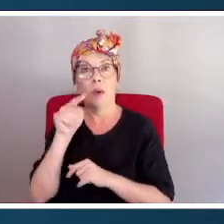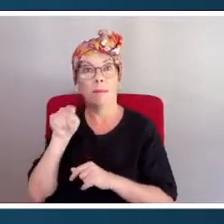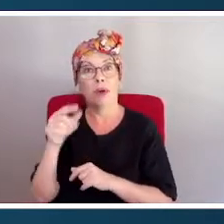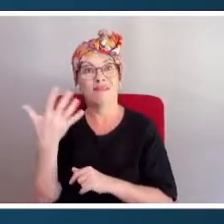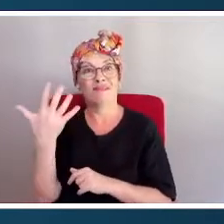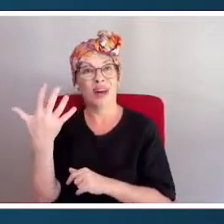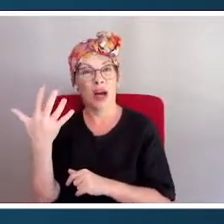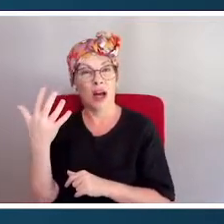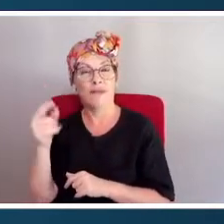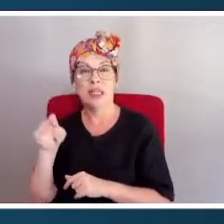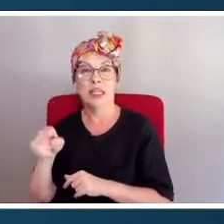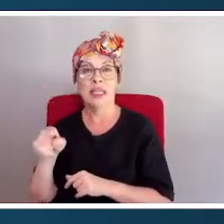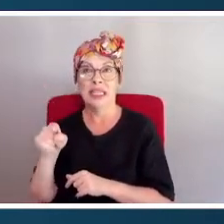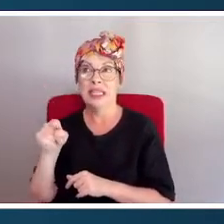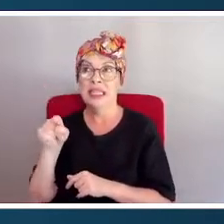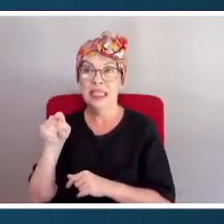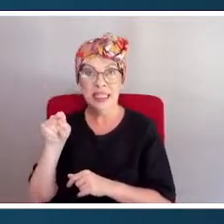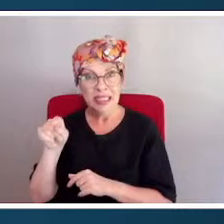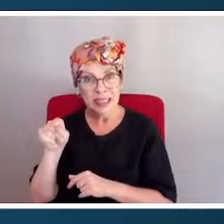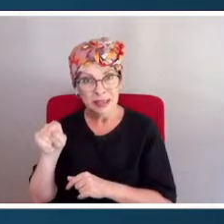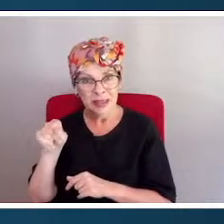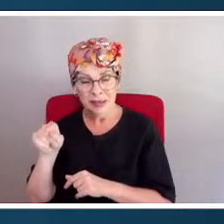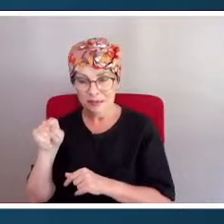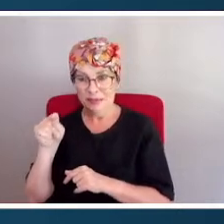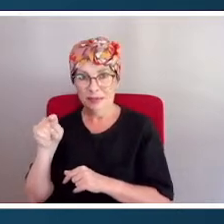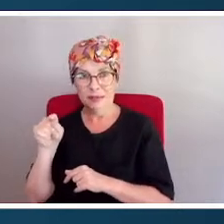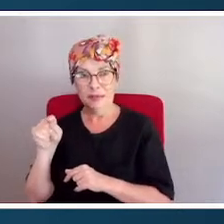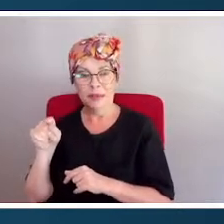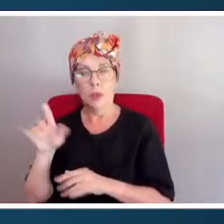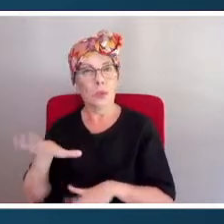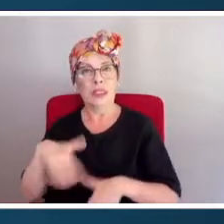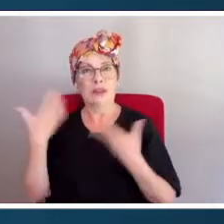actually there to save the 1.5 degree goal from being buried.